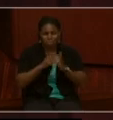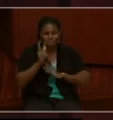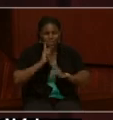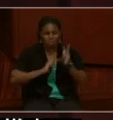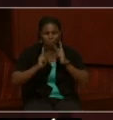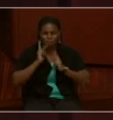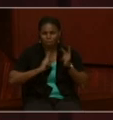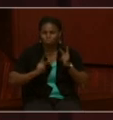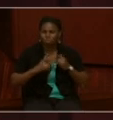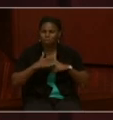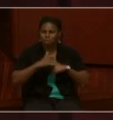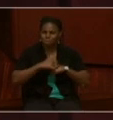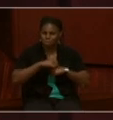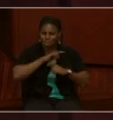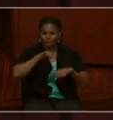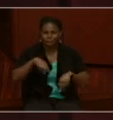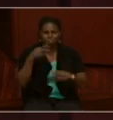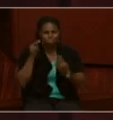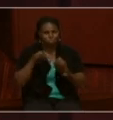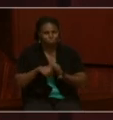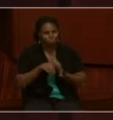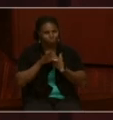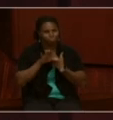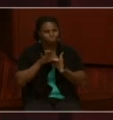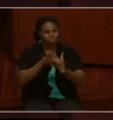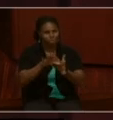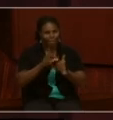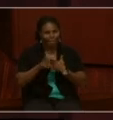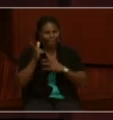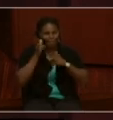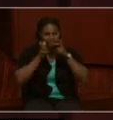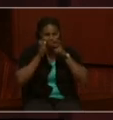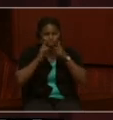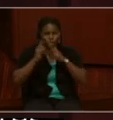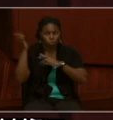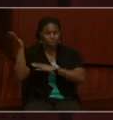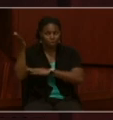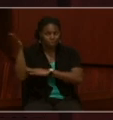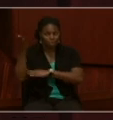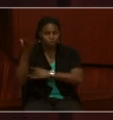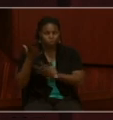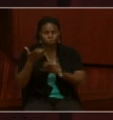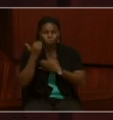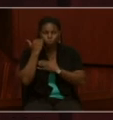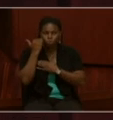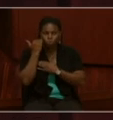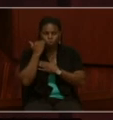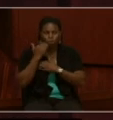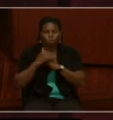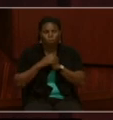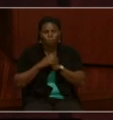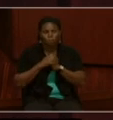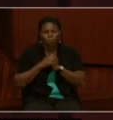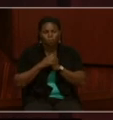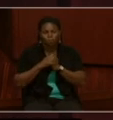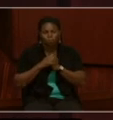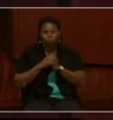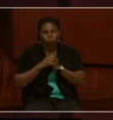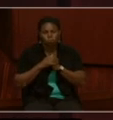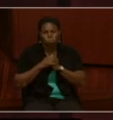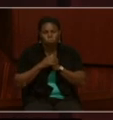took time and tuned in to listen to these lectures. We want you to know that the